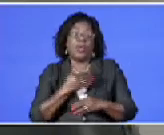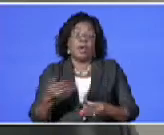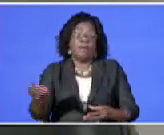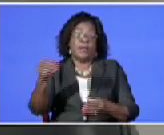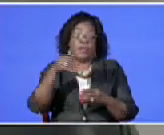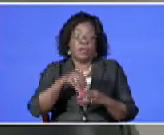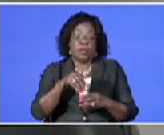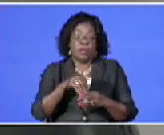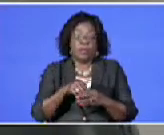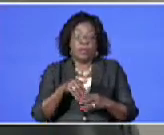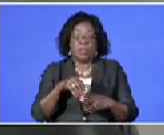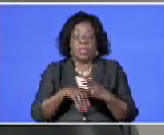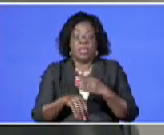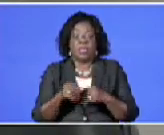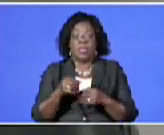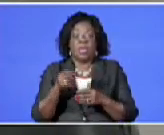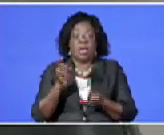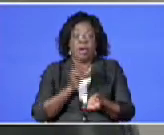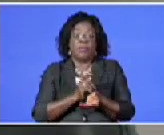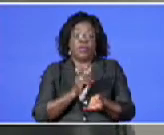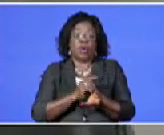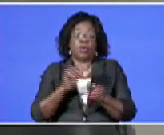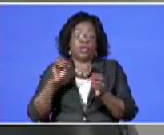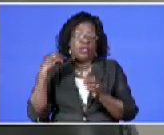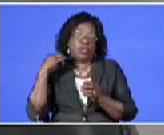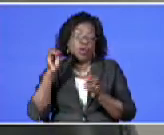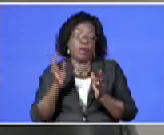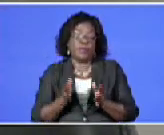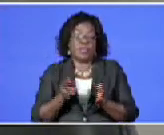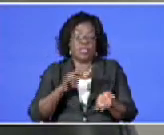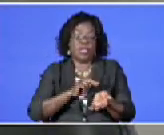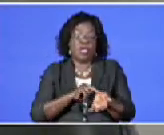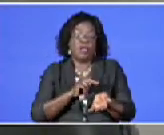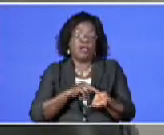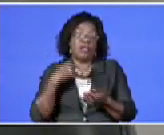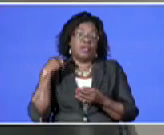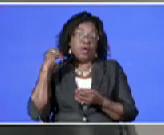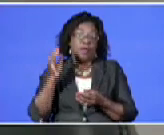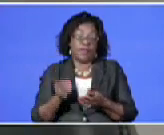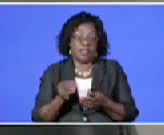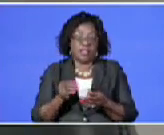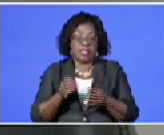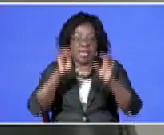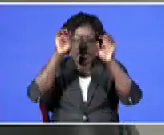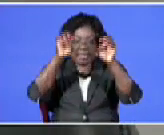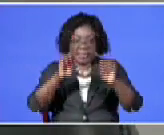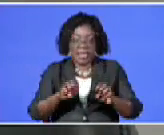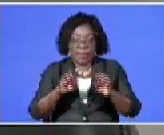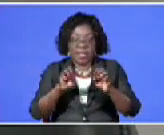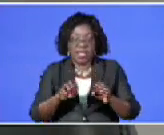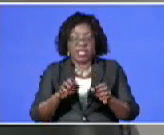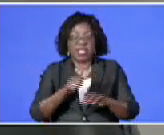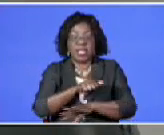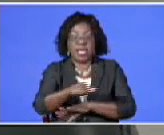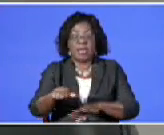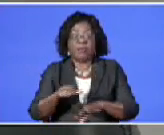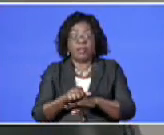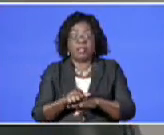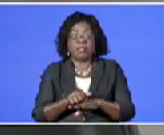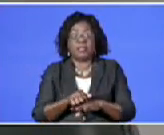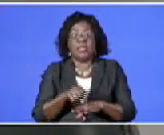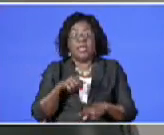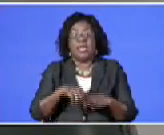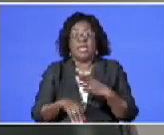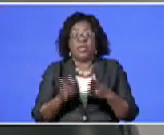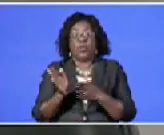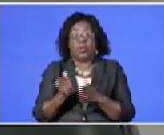building doctors' offices, nurse offices, examination facilities, to deal with any kinds of health concerns. Not